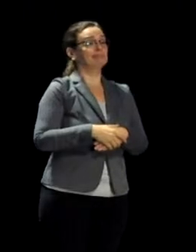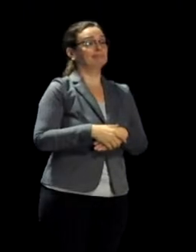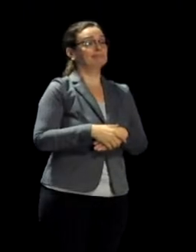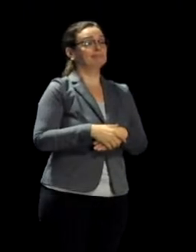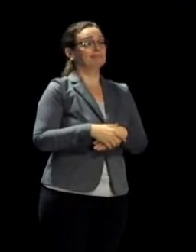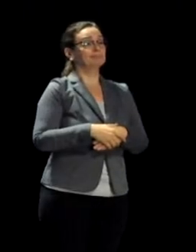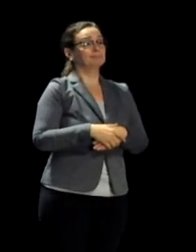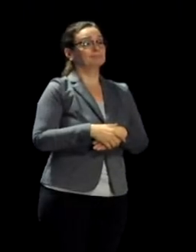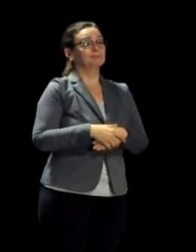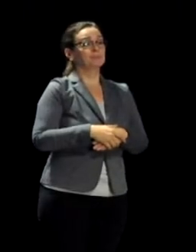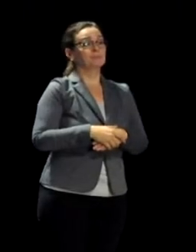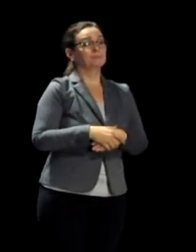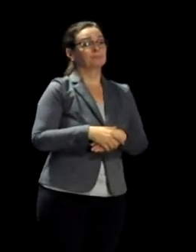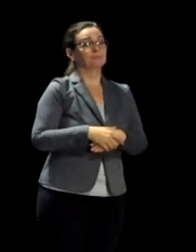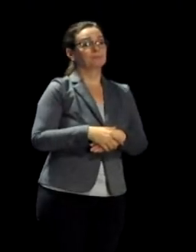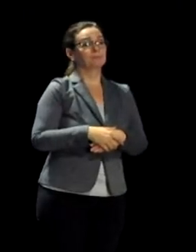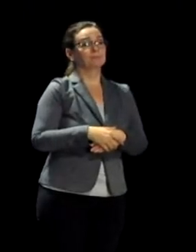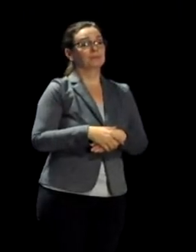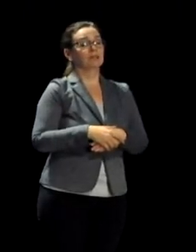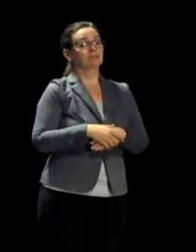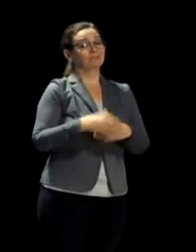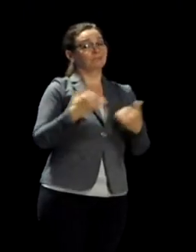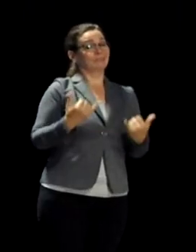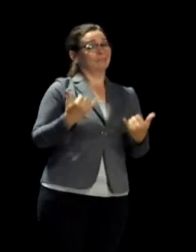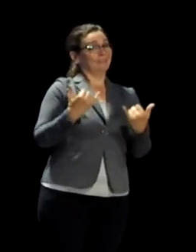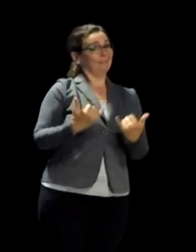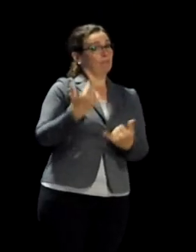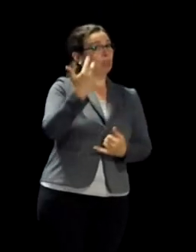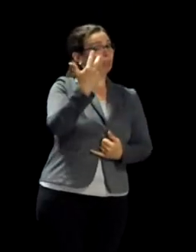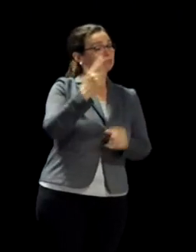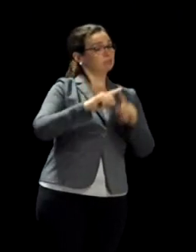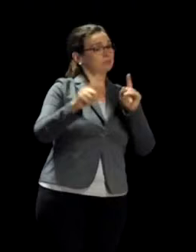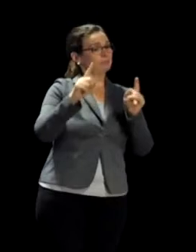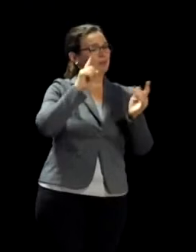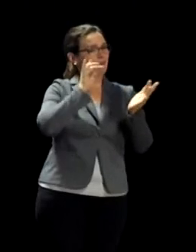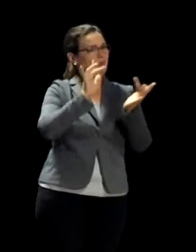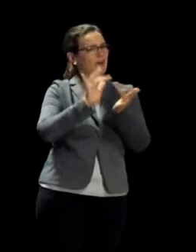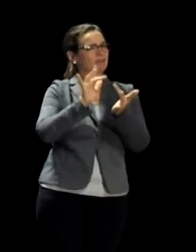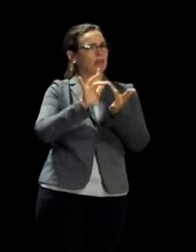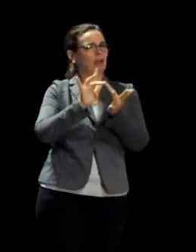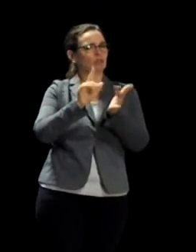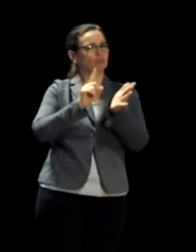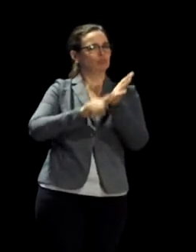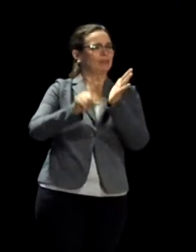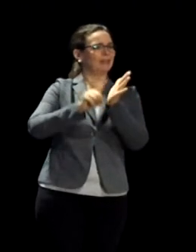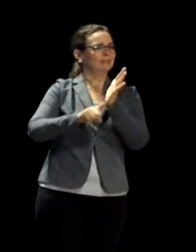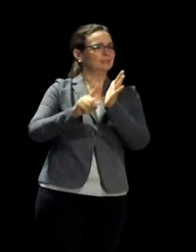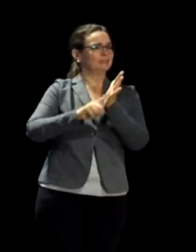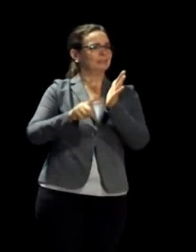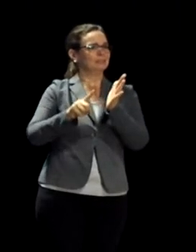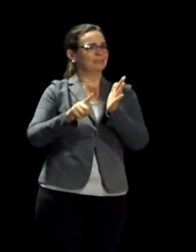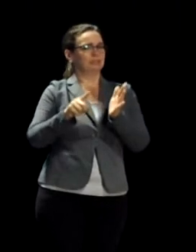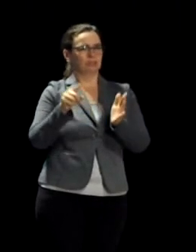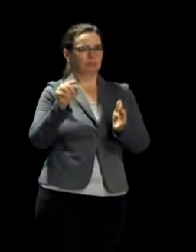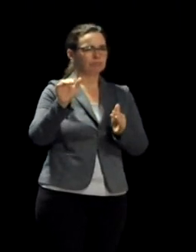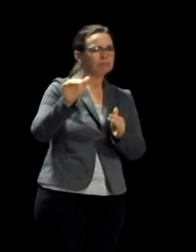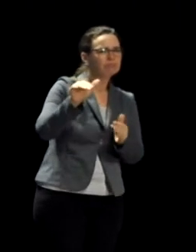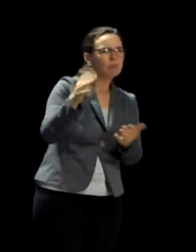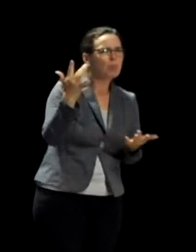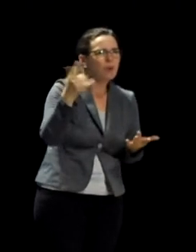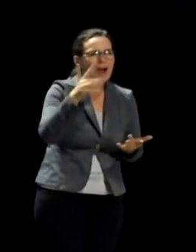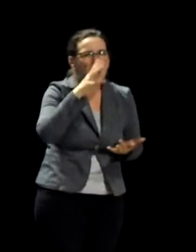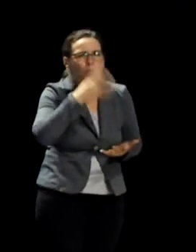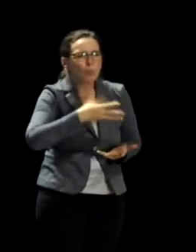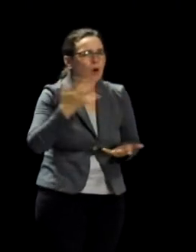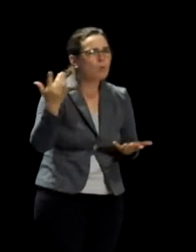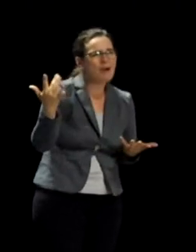And we're looking at what Rockland County did, and if we have to implement the same types of penalties for